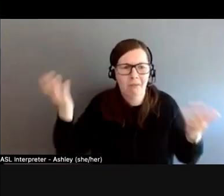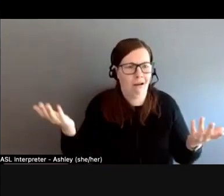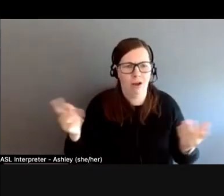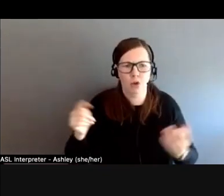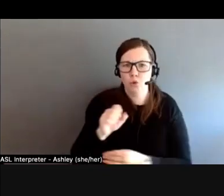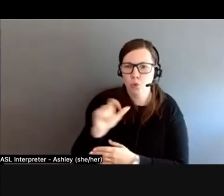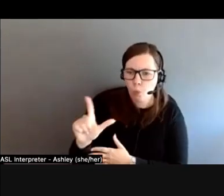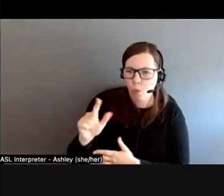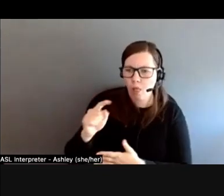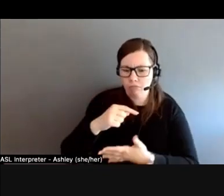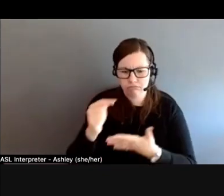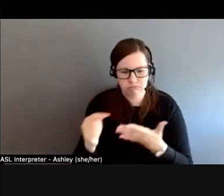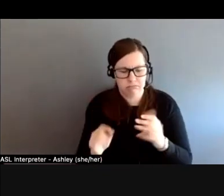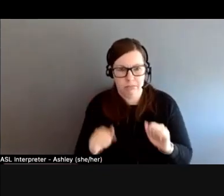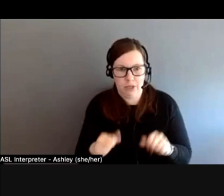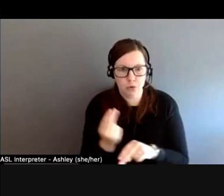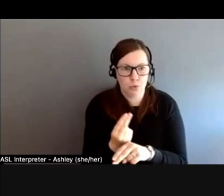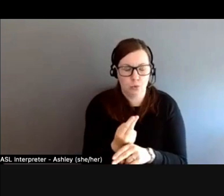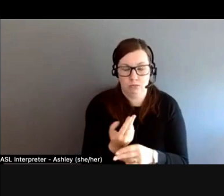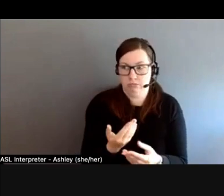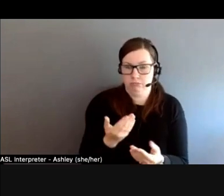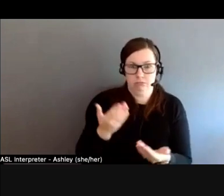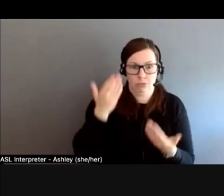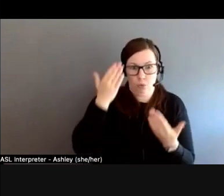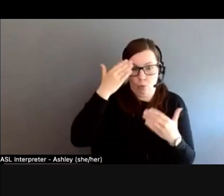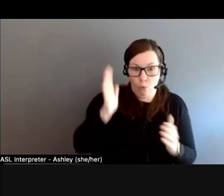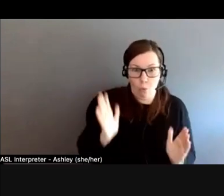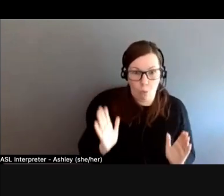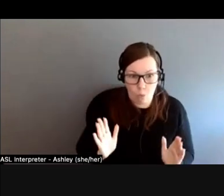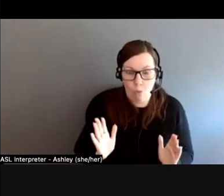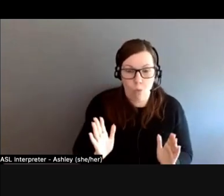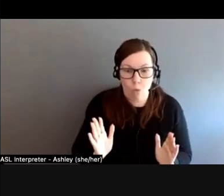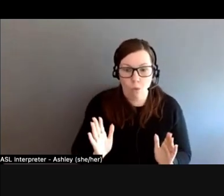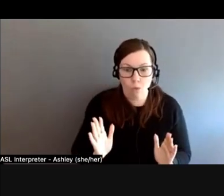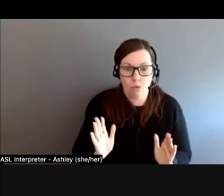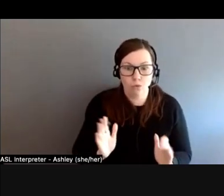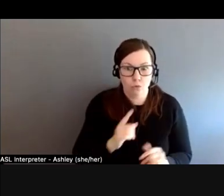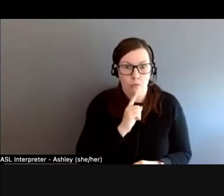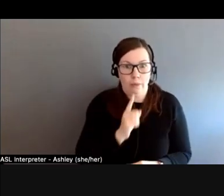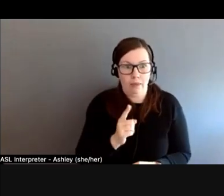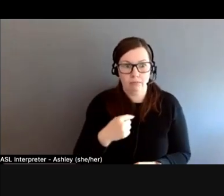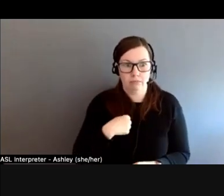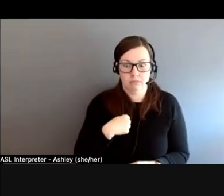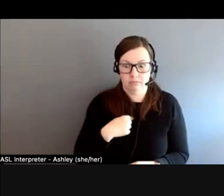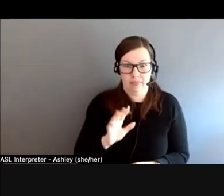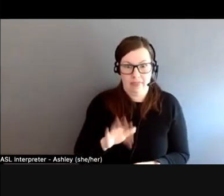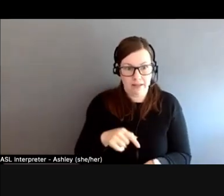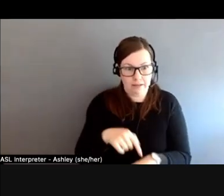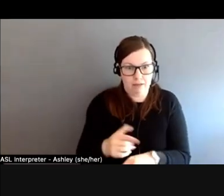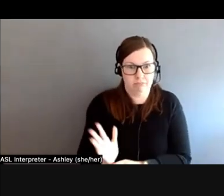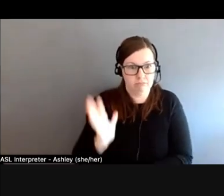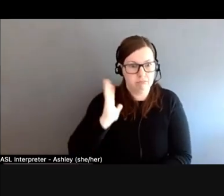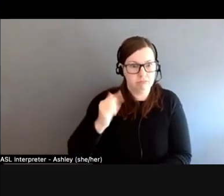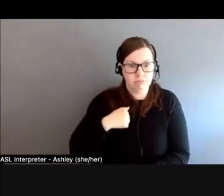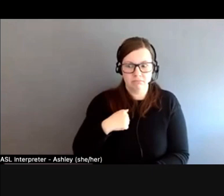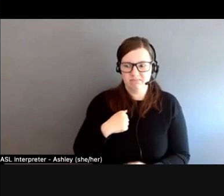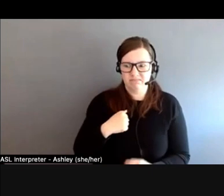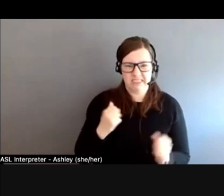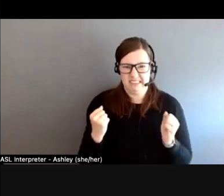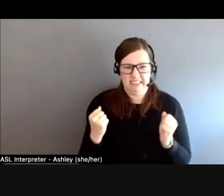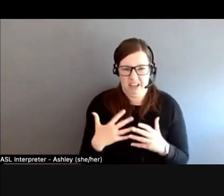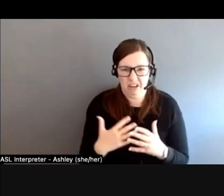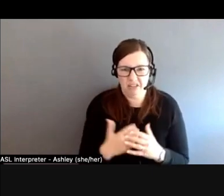create the videos. So I was really fearful. It took a while,